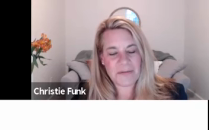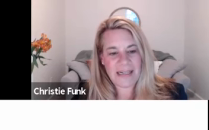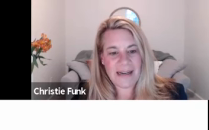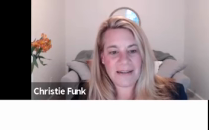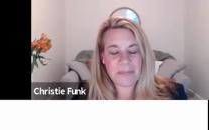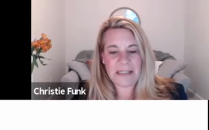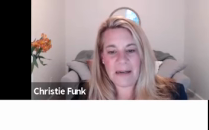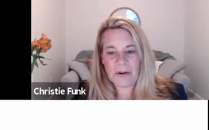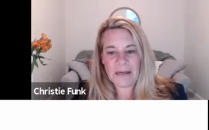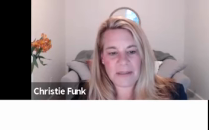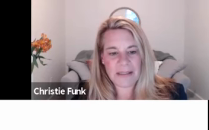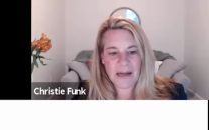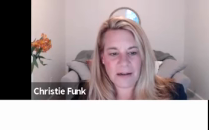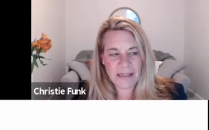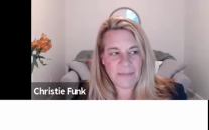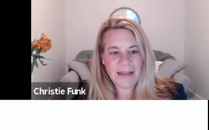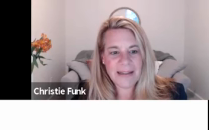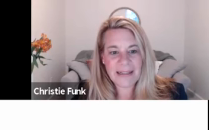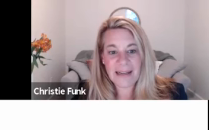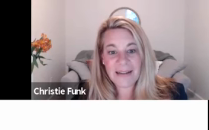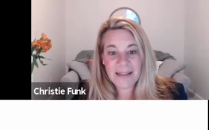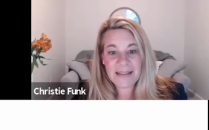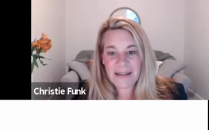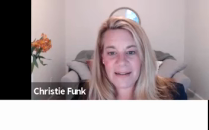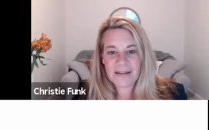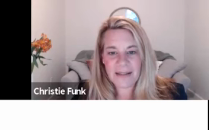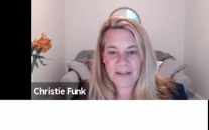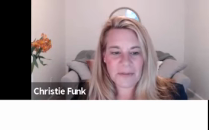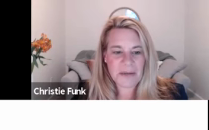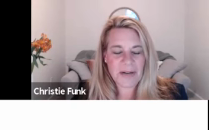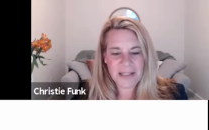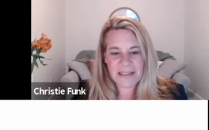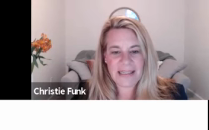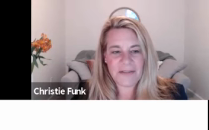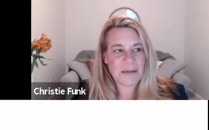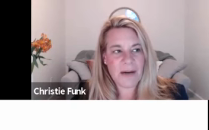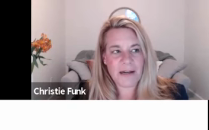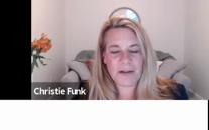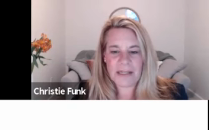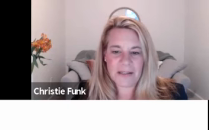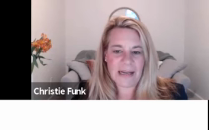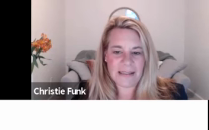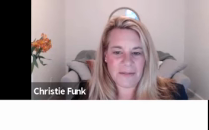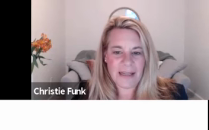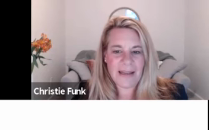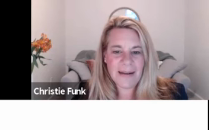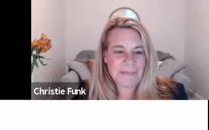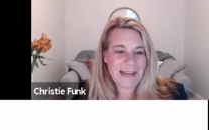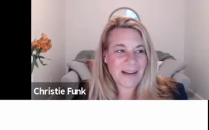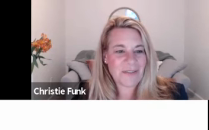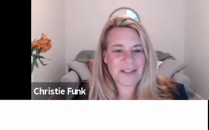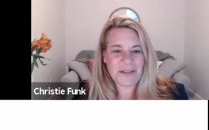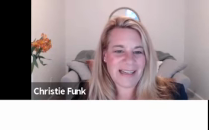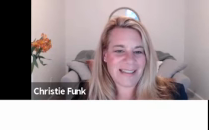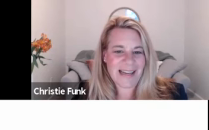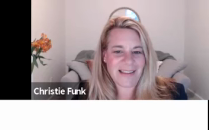continues right now to spend time working with the soccer team to analyze data collected from compression sleeves that monitor muscle activity in